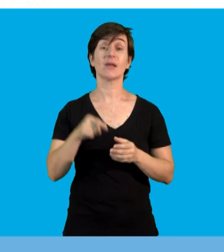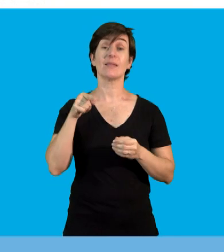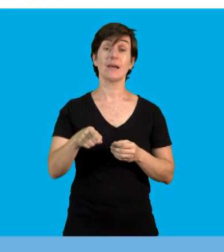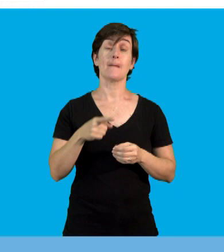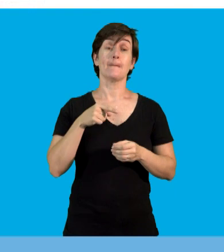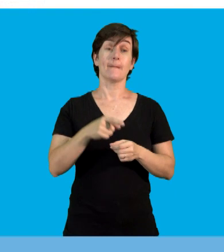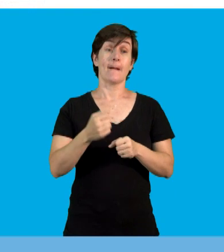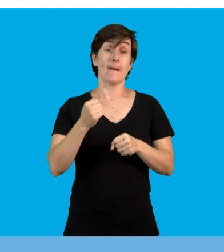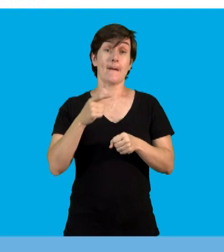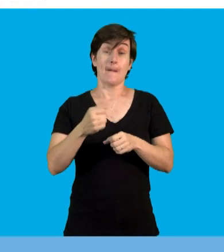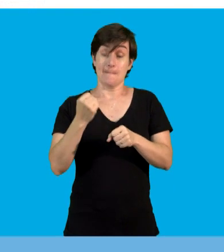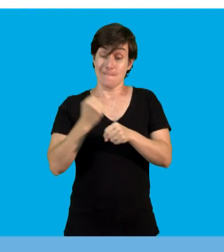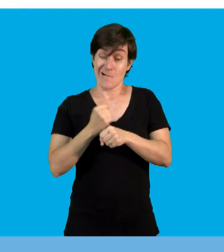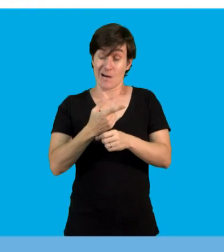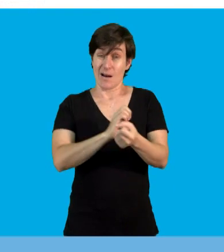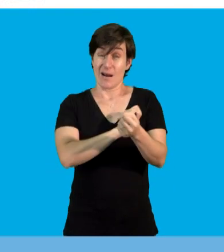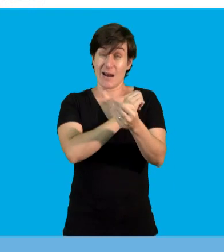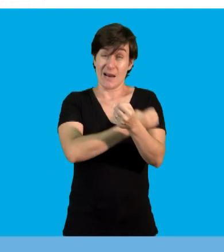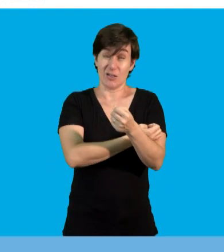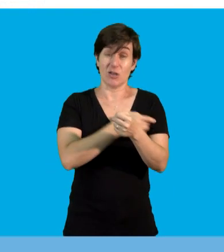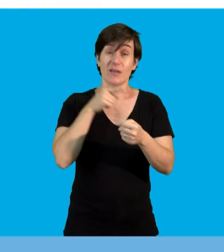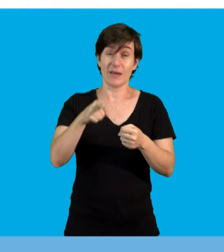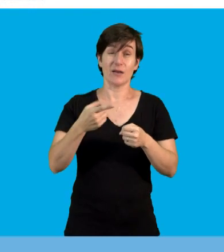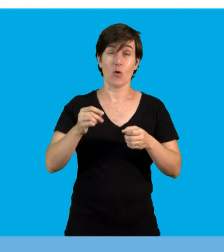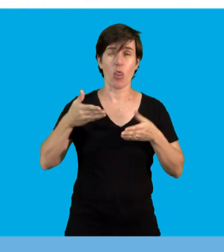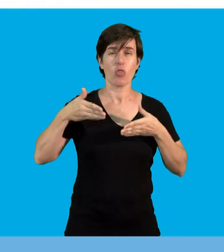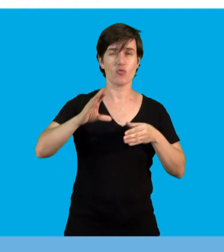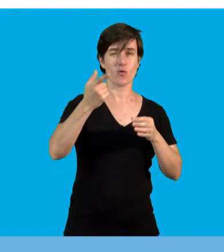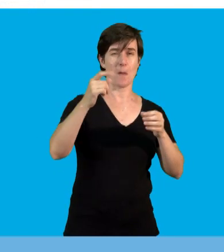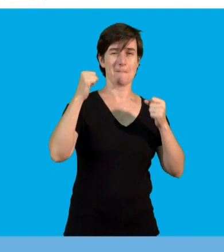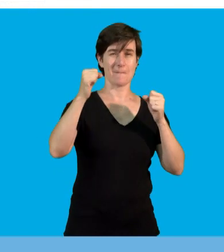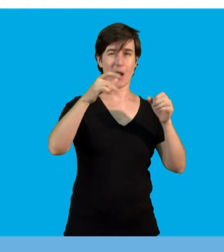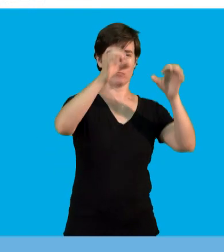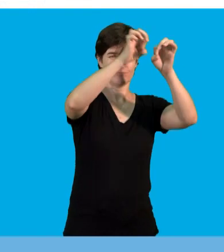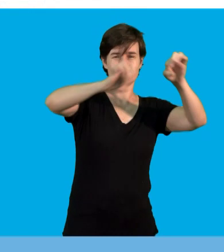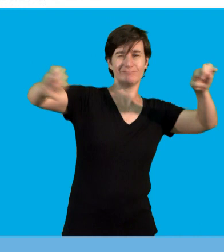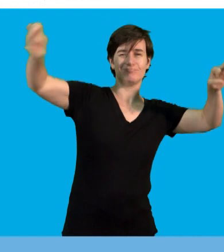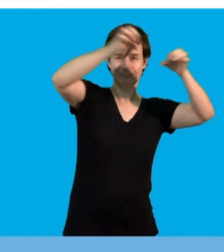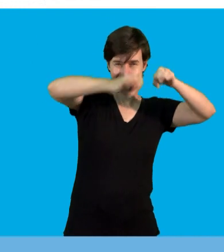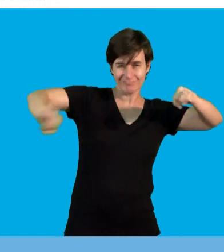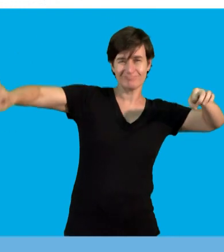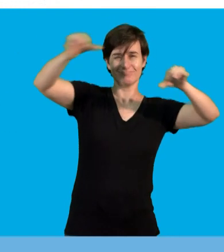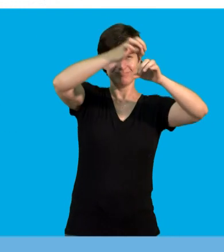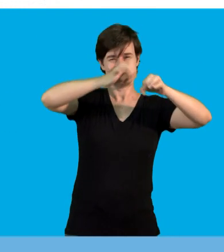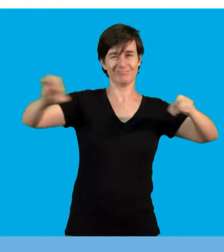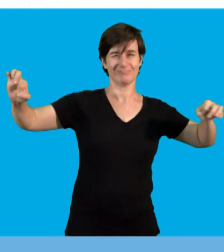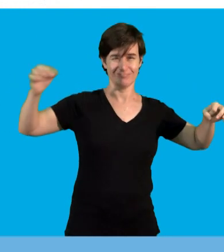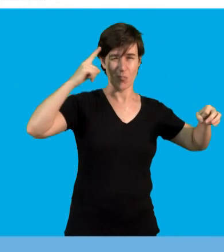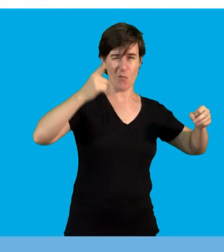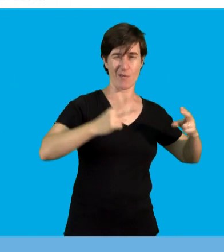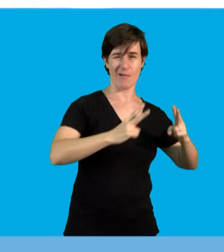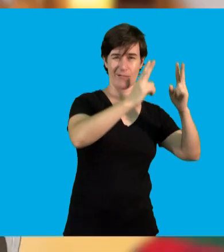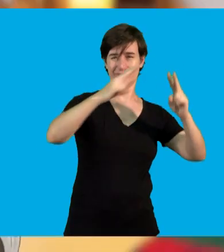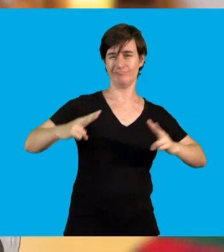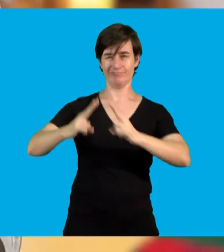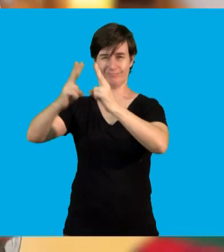to be generating this electricity. And remember, it is going to be transported through the power lines via the pylons and into the city or the factories